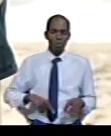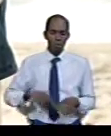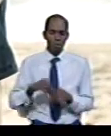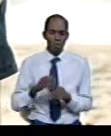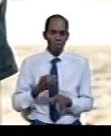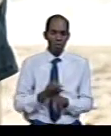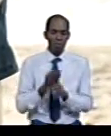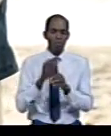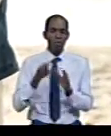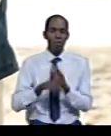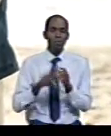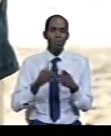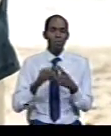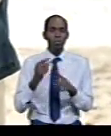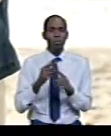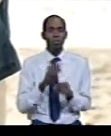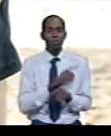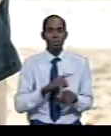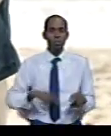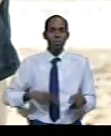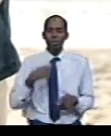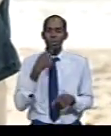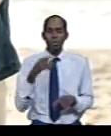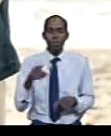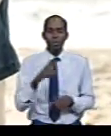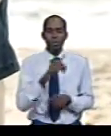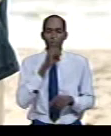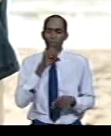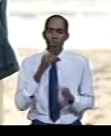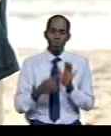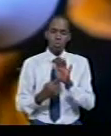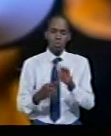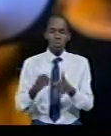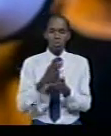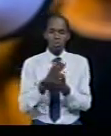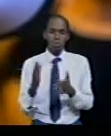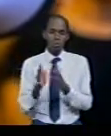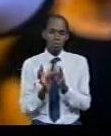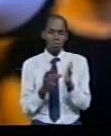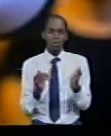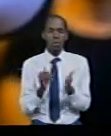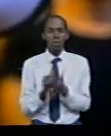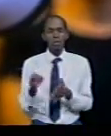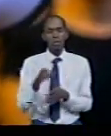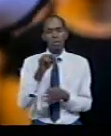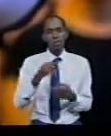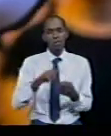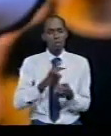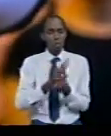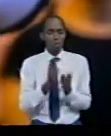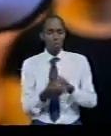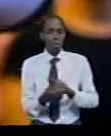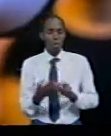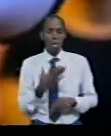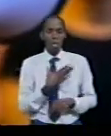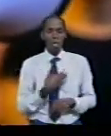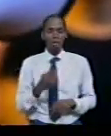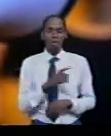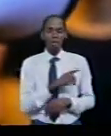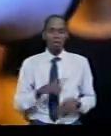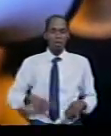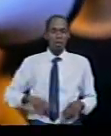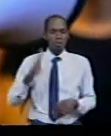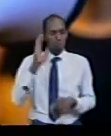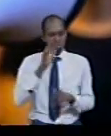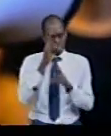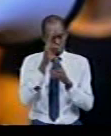God, you will tell them and show them from scripture that they ought to repent. And the Lord will honor his